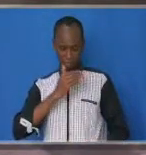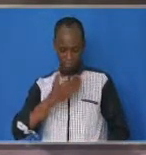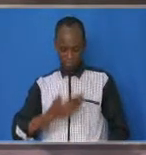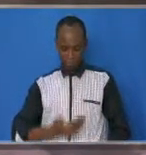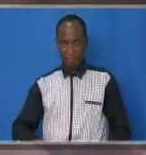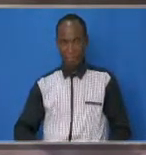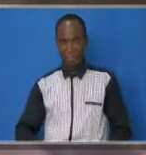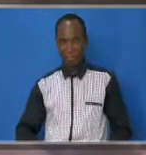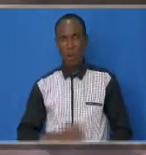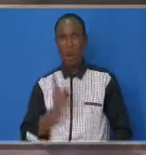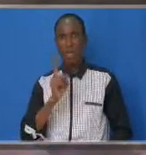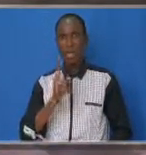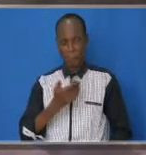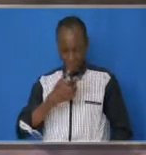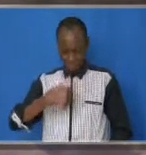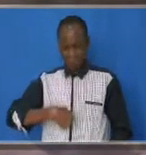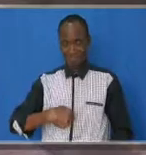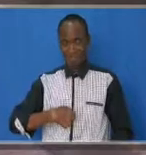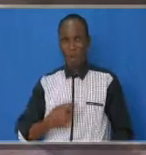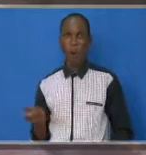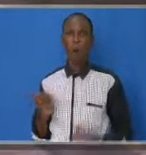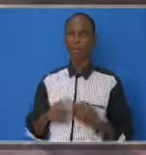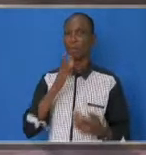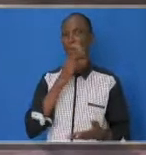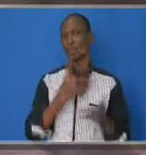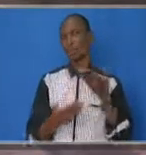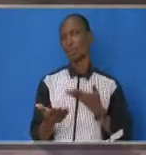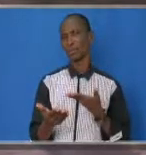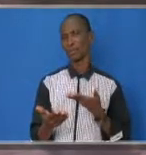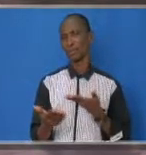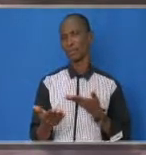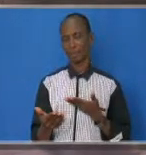no omobo yankopon ho modin pa na